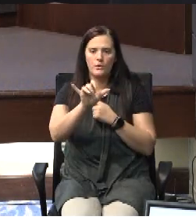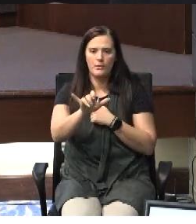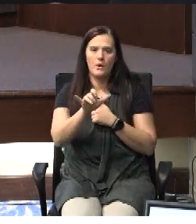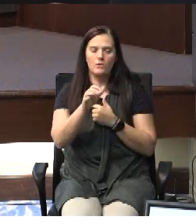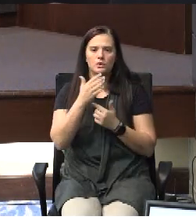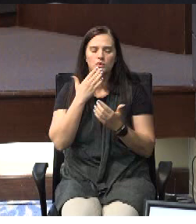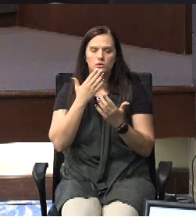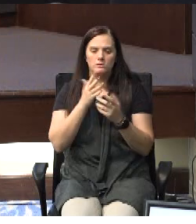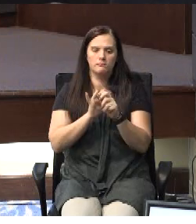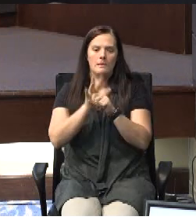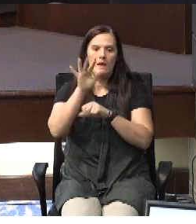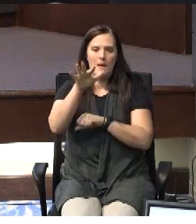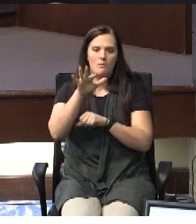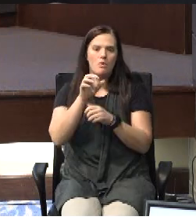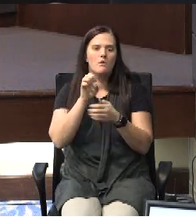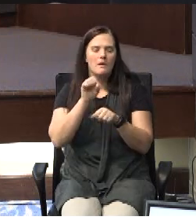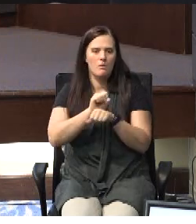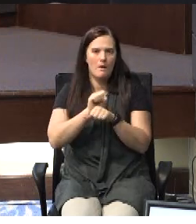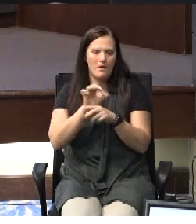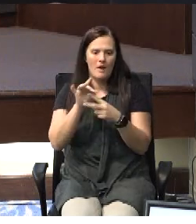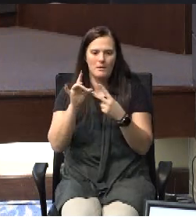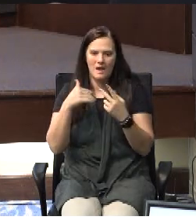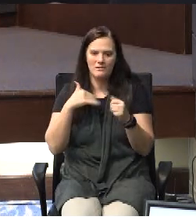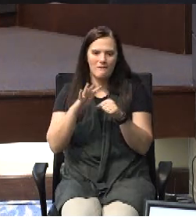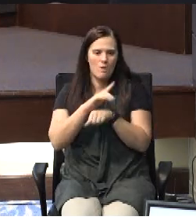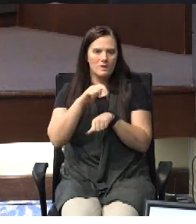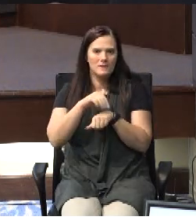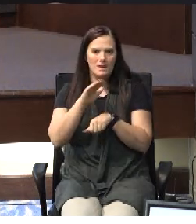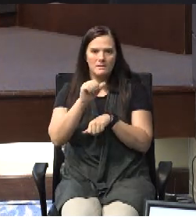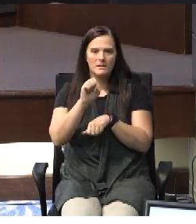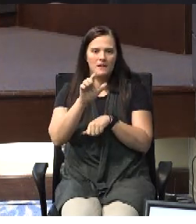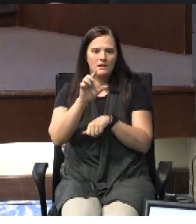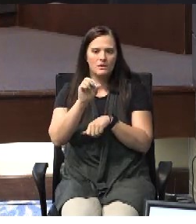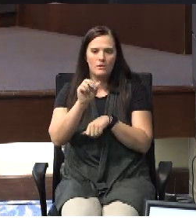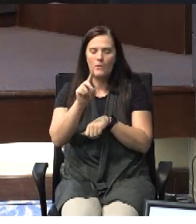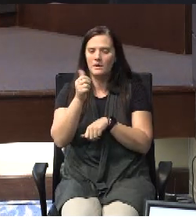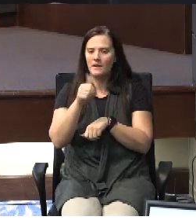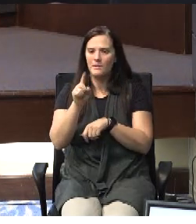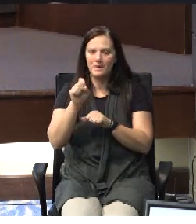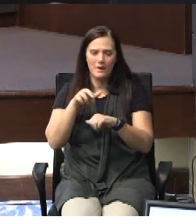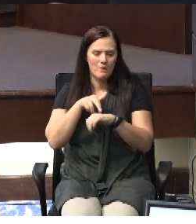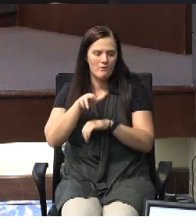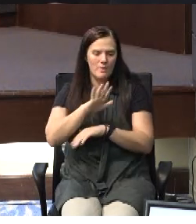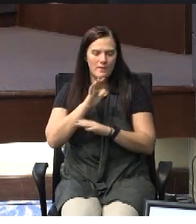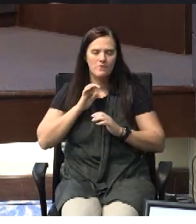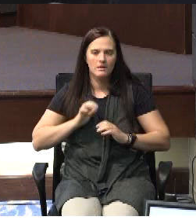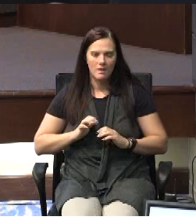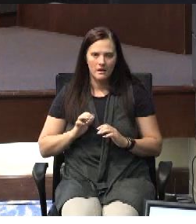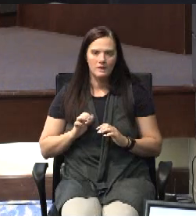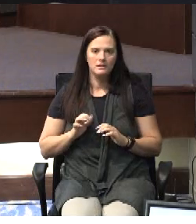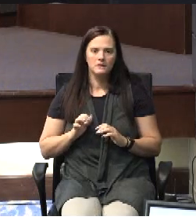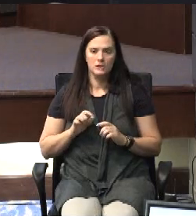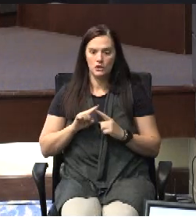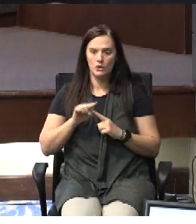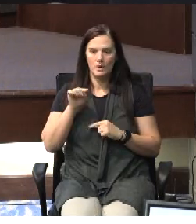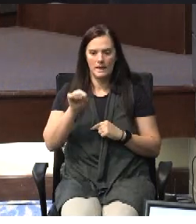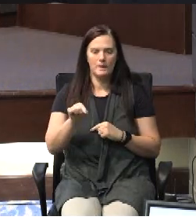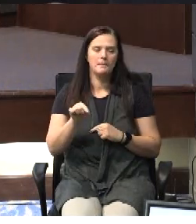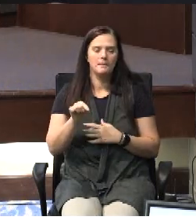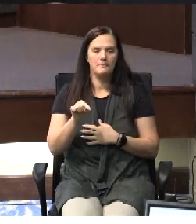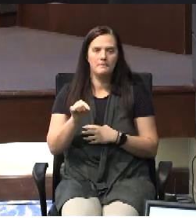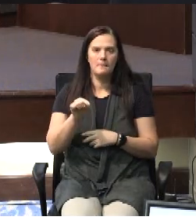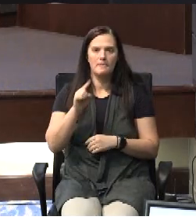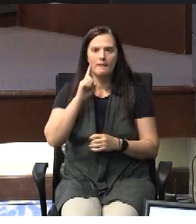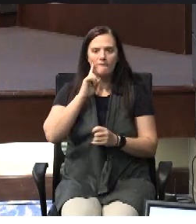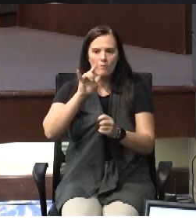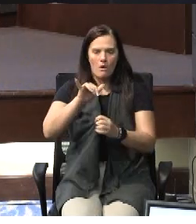employment options. And he's got a full-time caseload, and anybody can refer their client to him